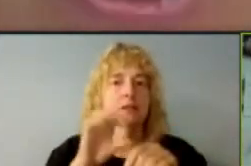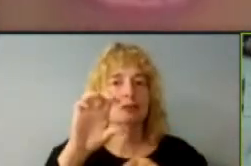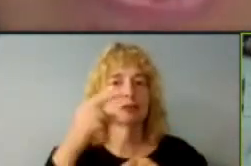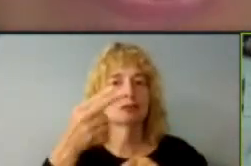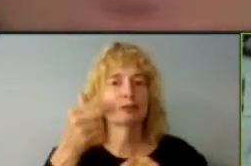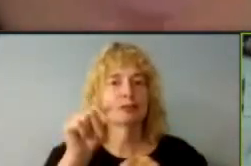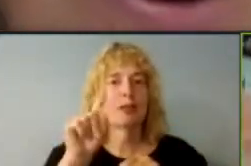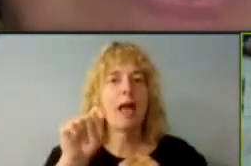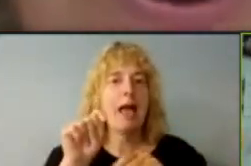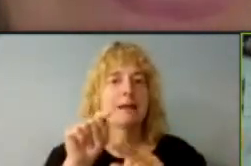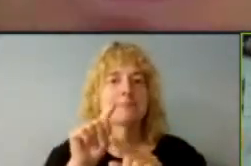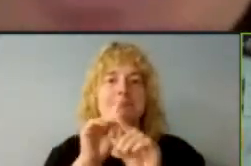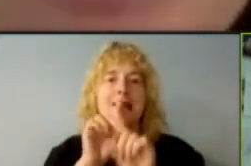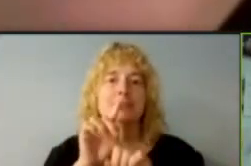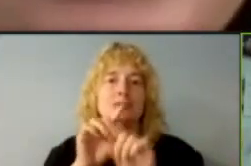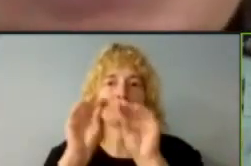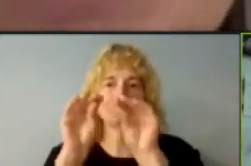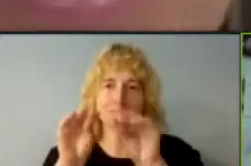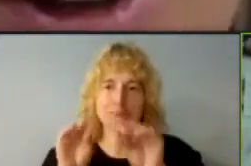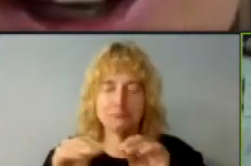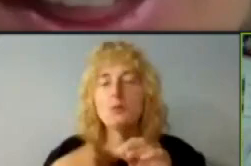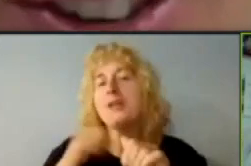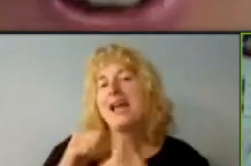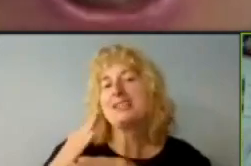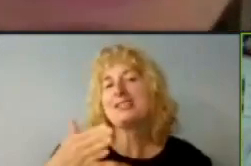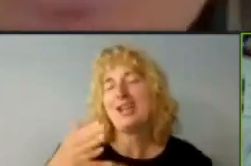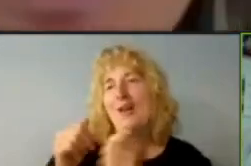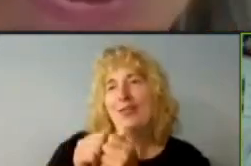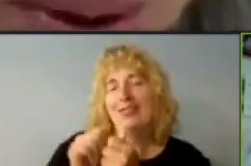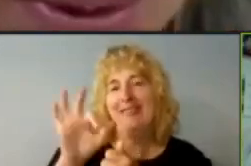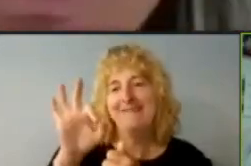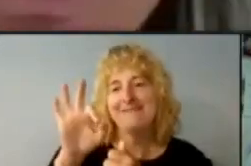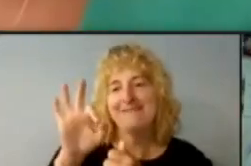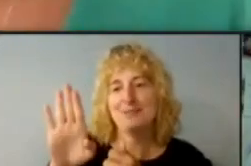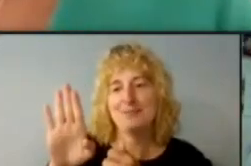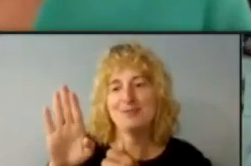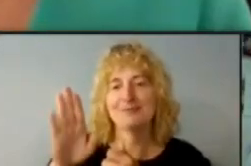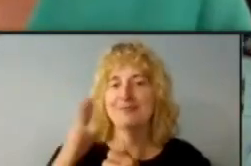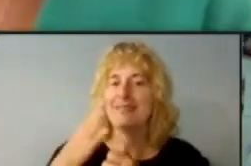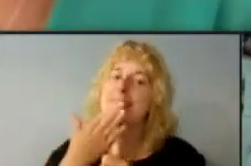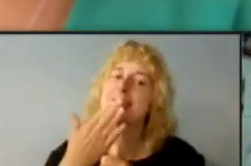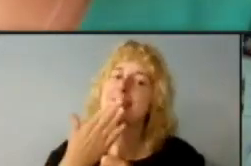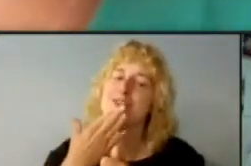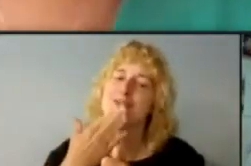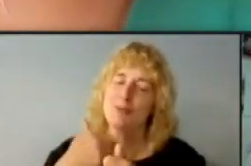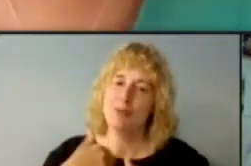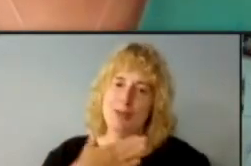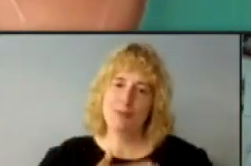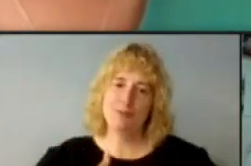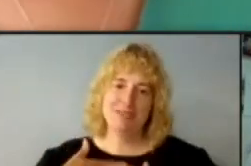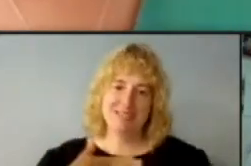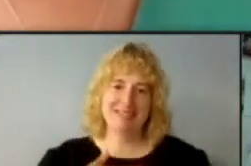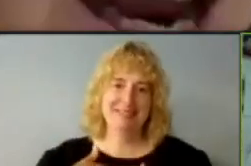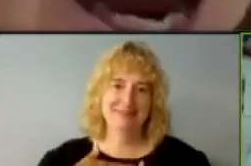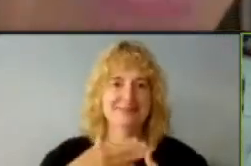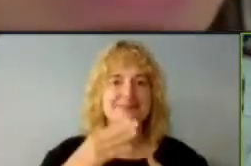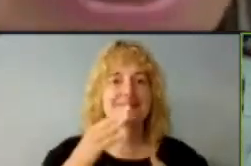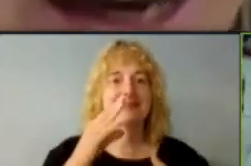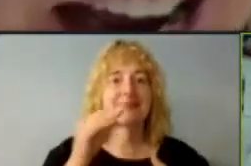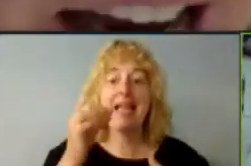and share it in the Facebook chat. Thank you for looking through a list of 100 No people. problem. We appreciate that. And then Dr.